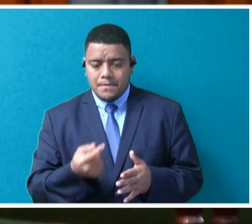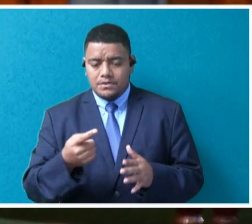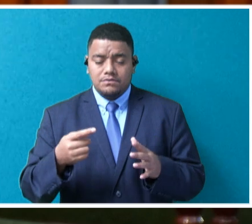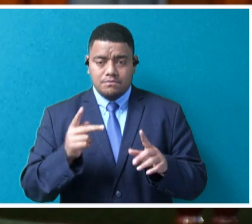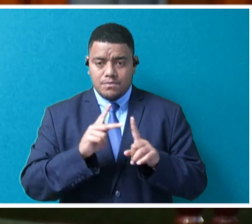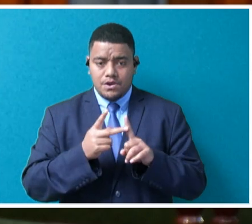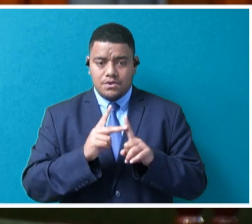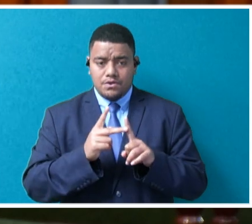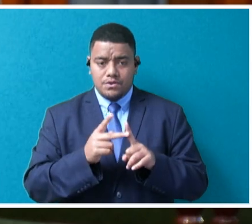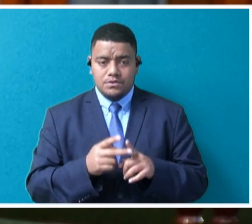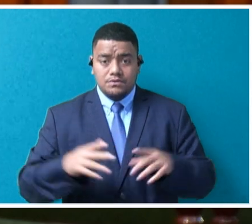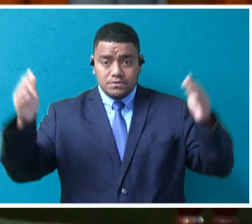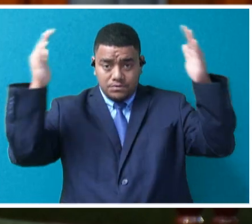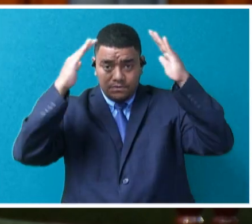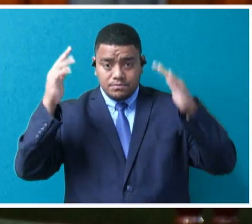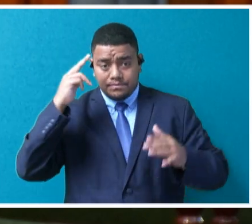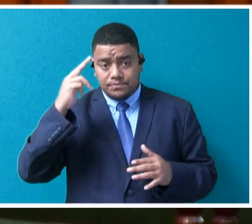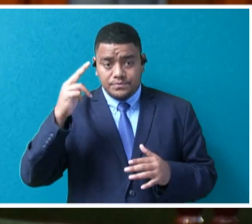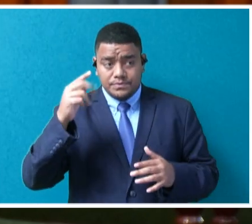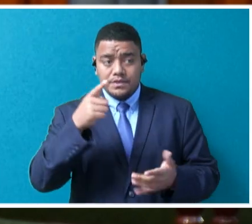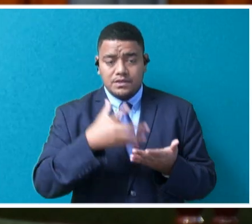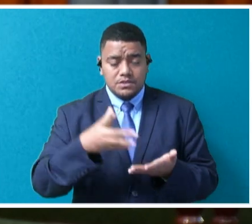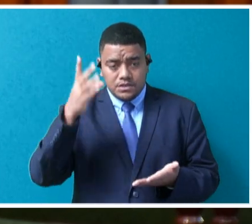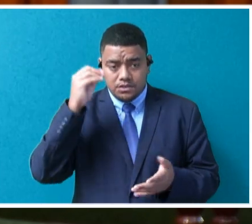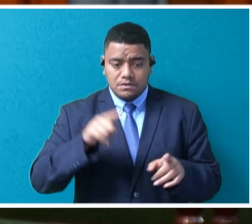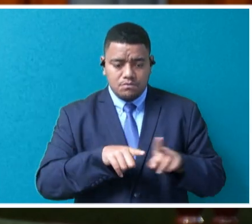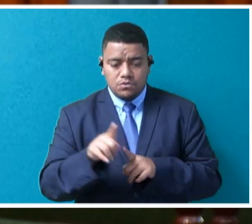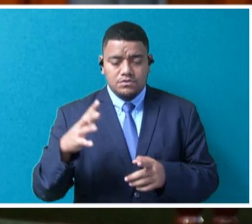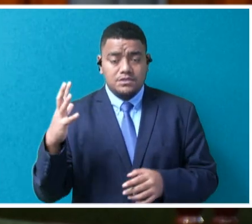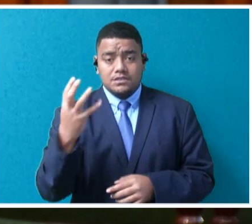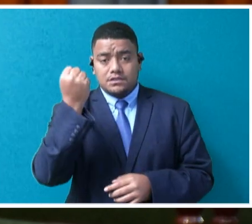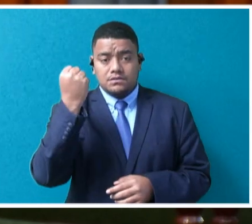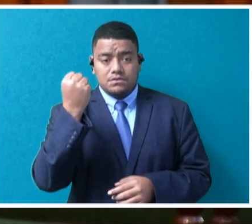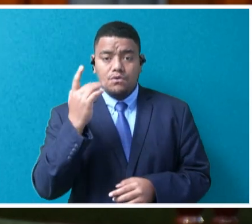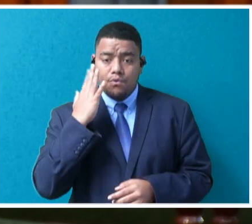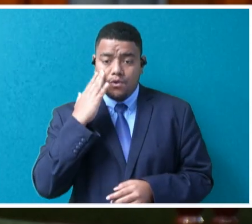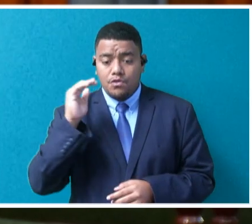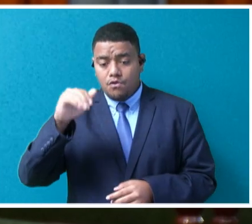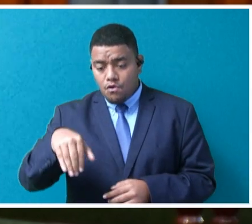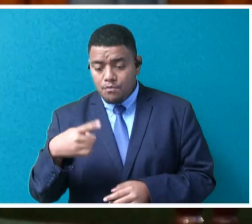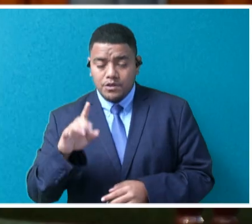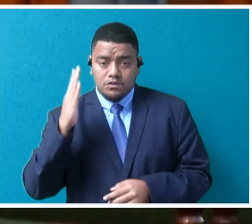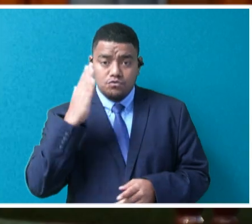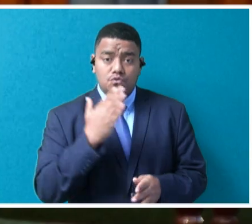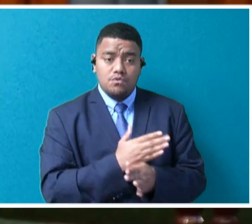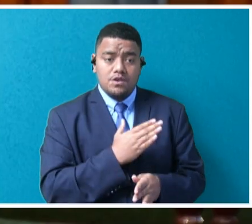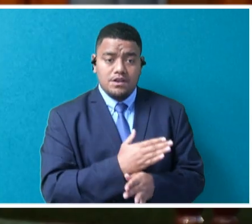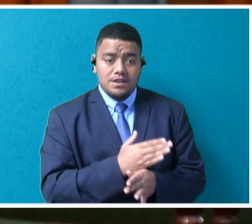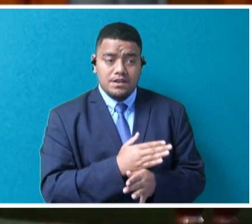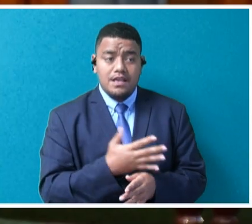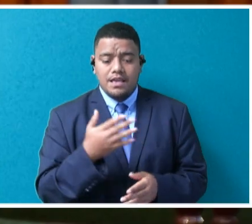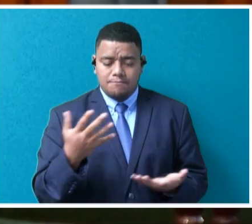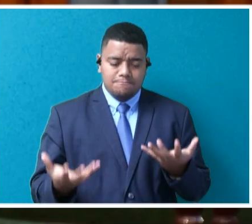priority. Mr. Speaker, sir, education is most successful when the homes and the school work hand in